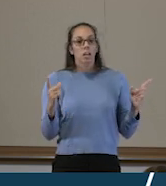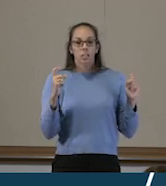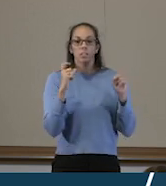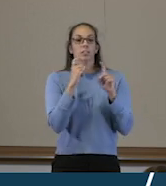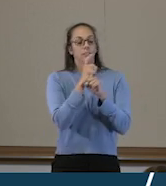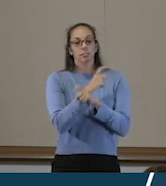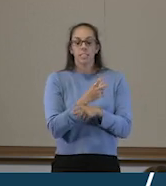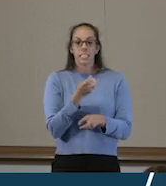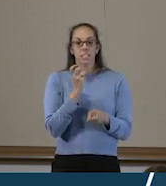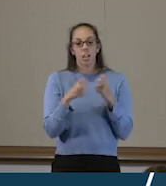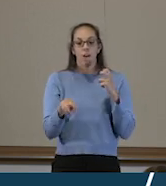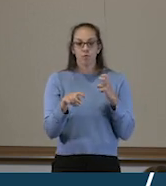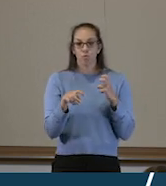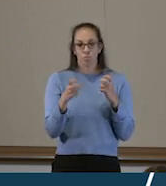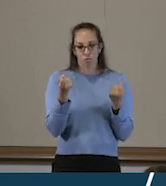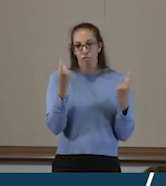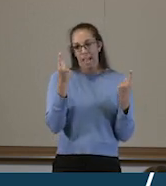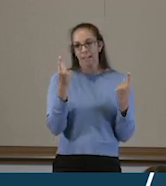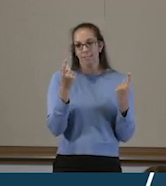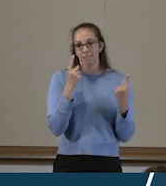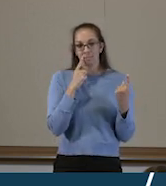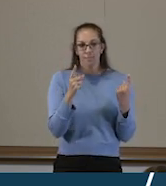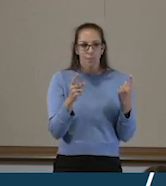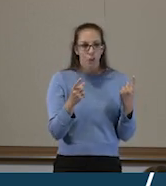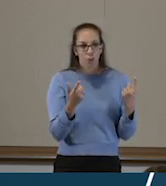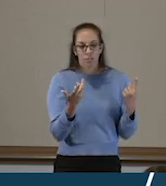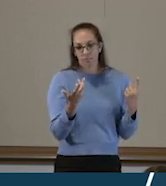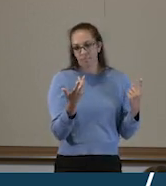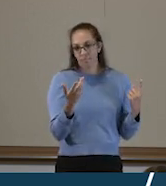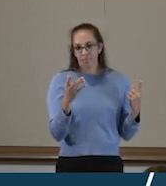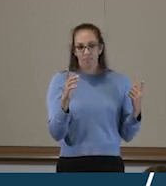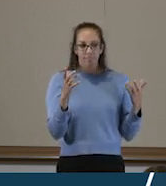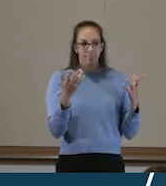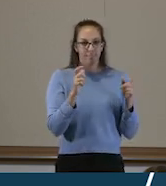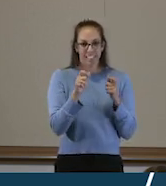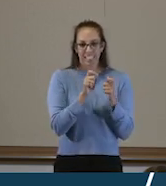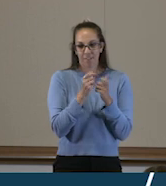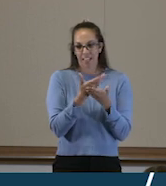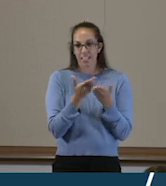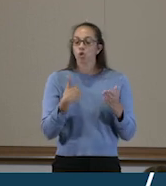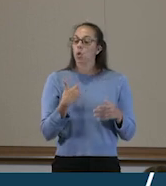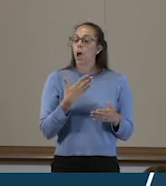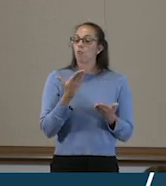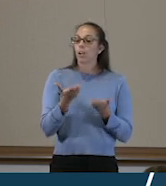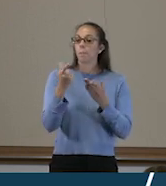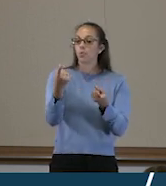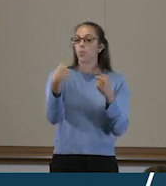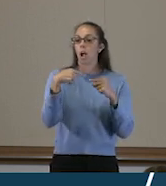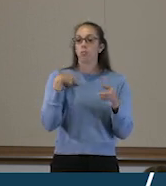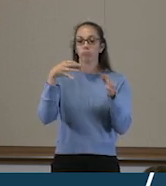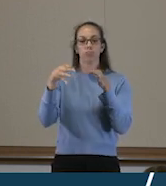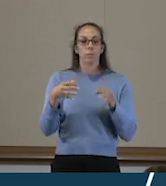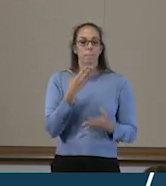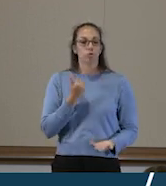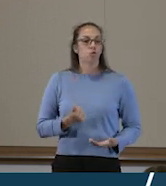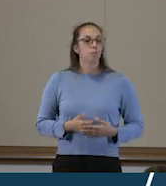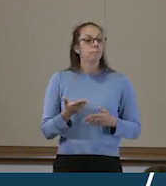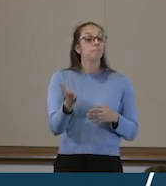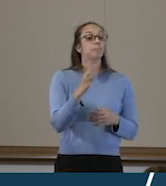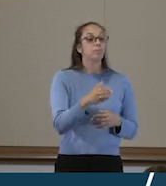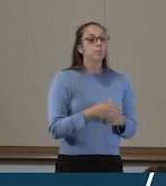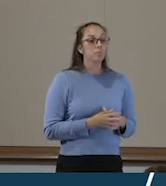interpret for a layperson. So that's why I recommend coming to someone like myself. Yeah, go